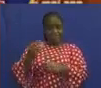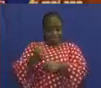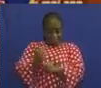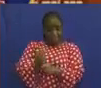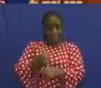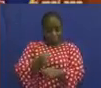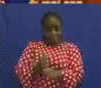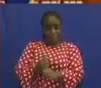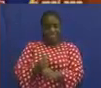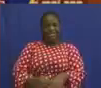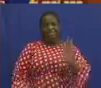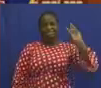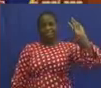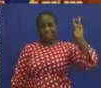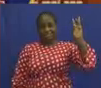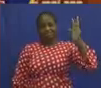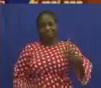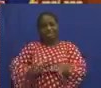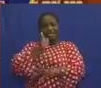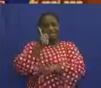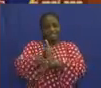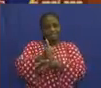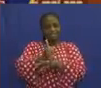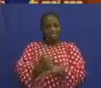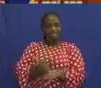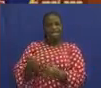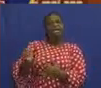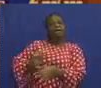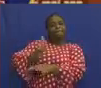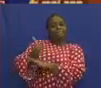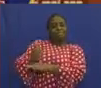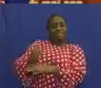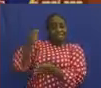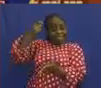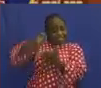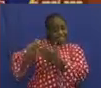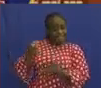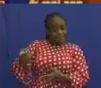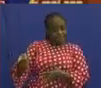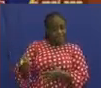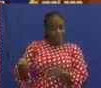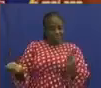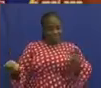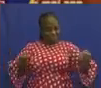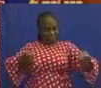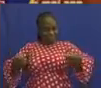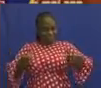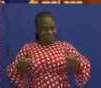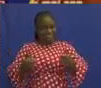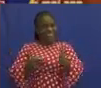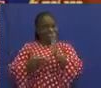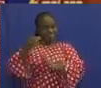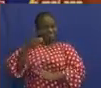And six, establishing a permanent national secretariat to to coordinate vaccine development